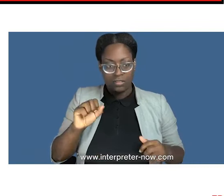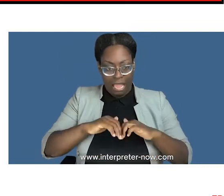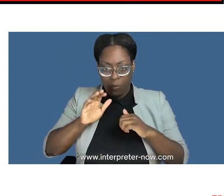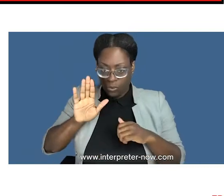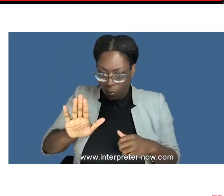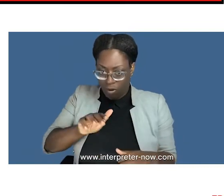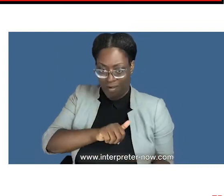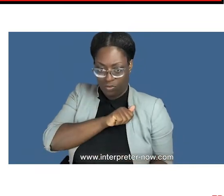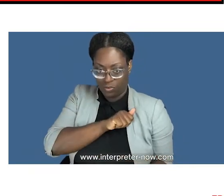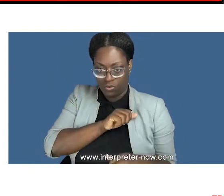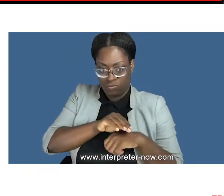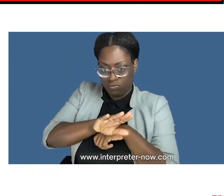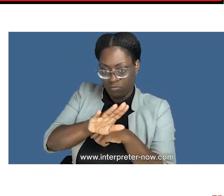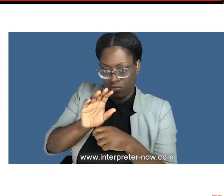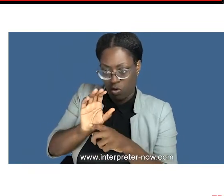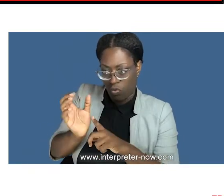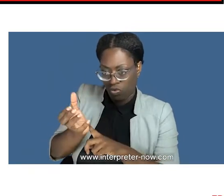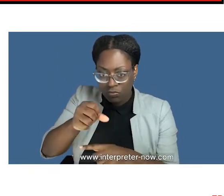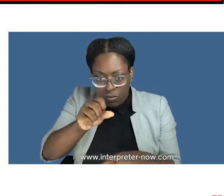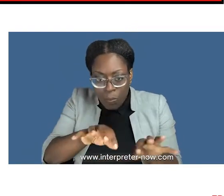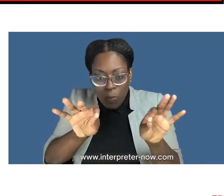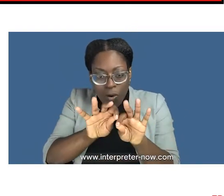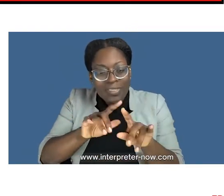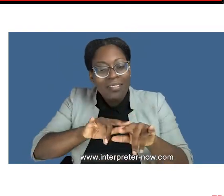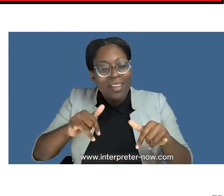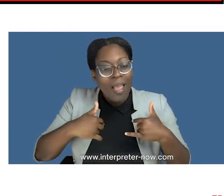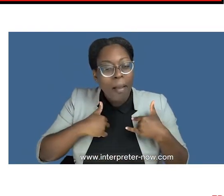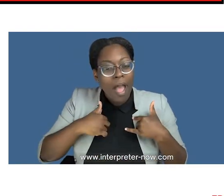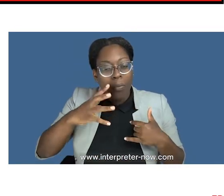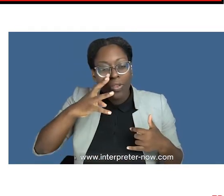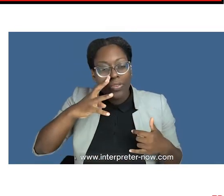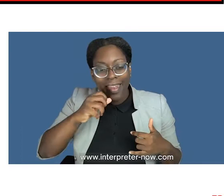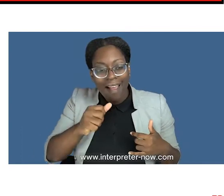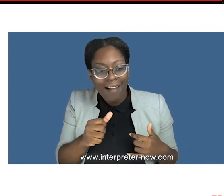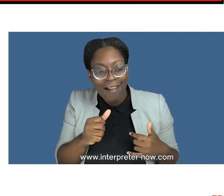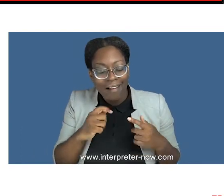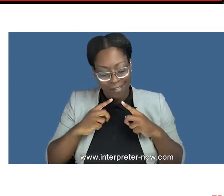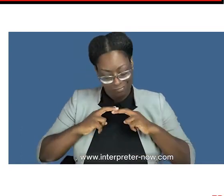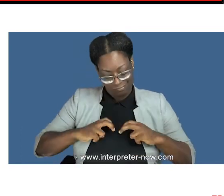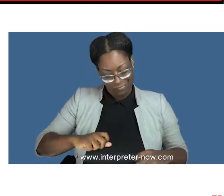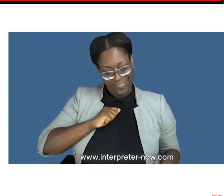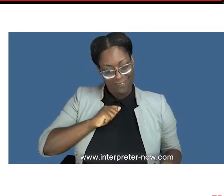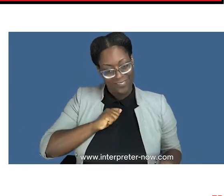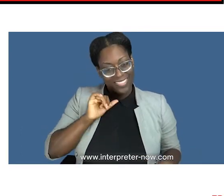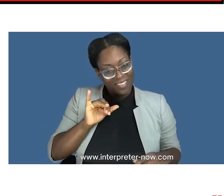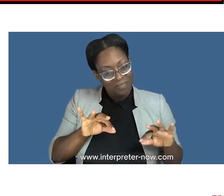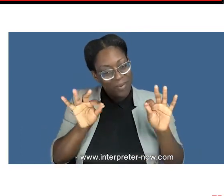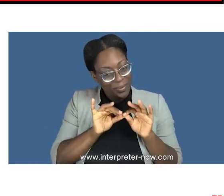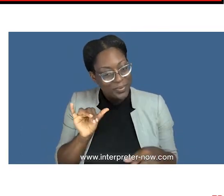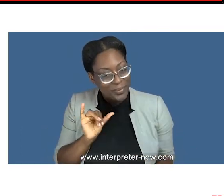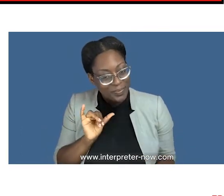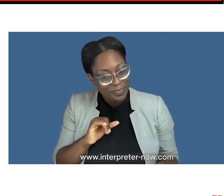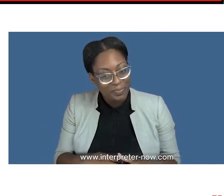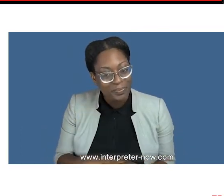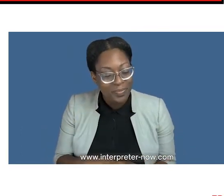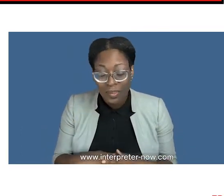own biases? What am I doing? How are my attitudes changing culture? So yeah, I'm excited then about some of the next